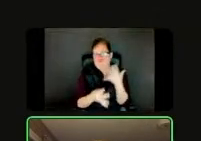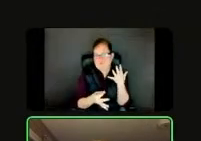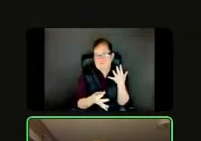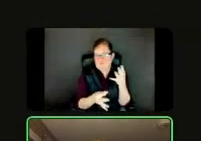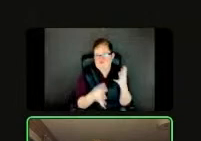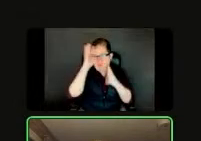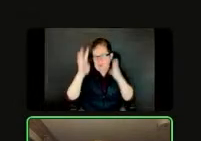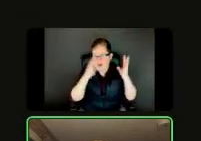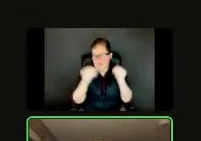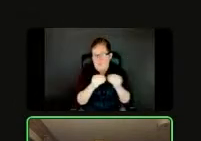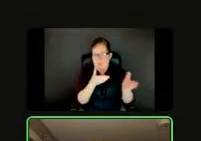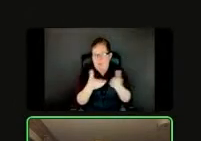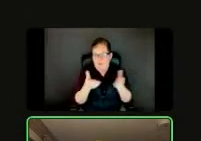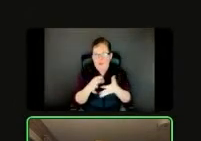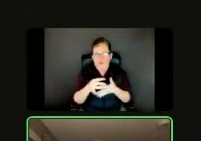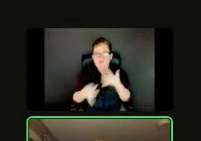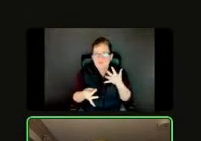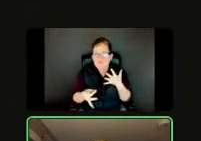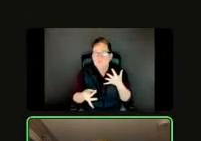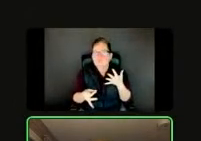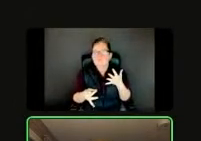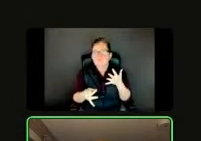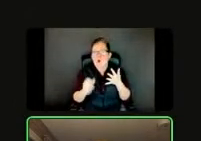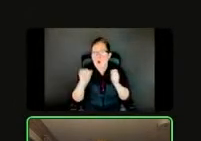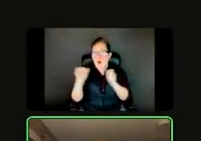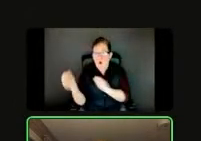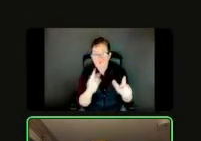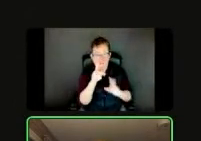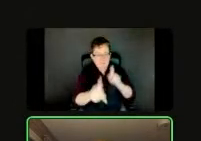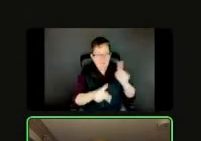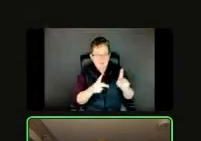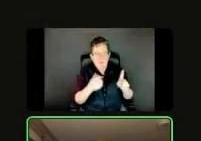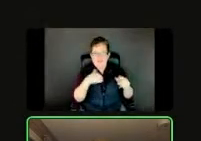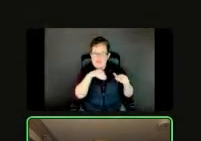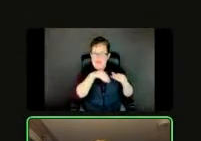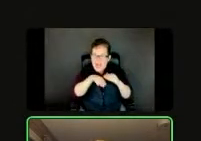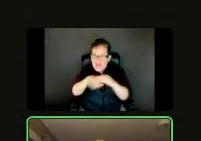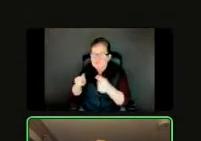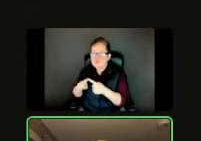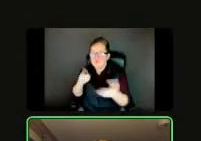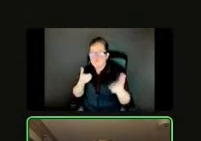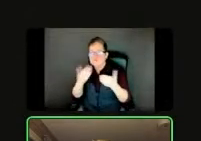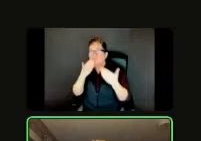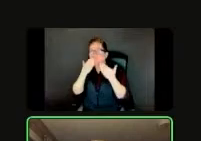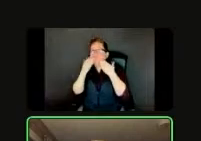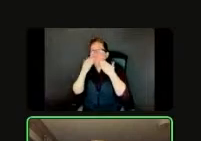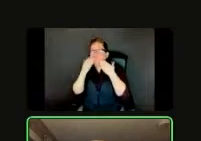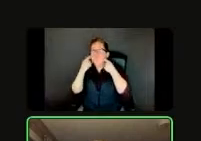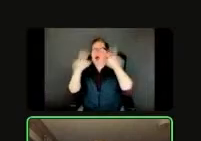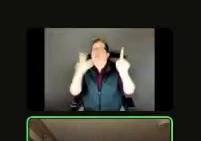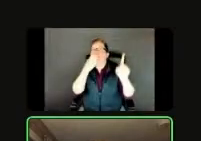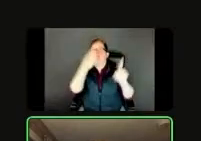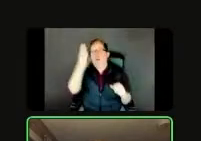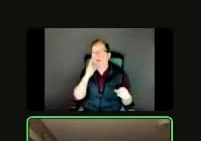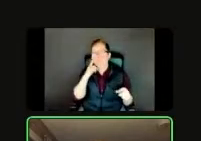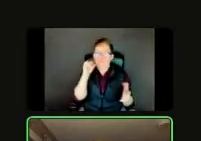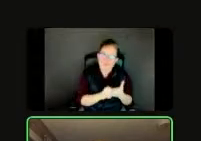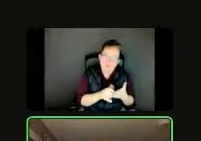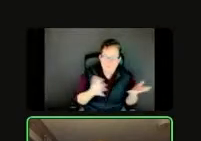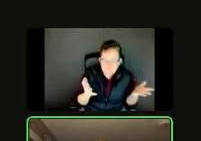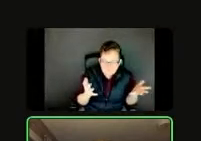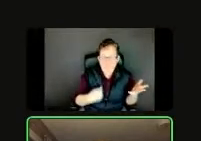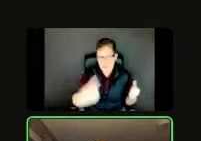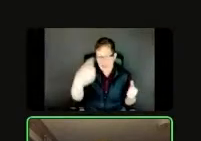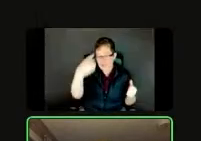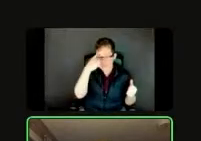these places are getting all kinds of access to services. Finally, thank God for that. And I think there